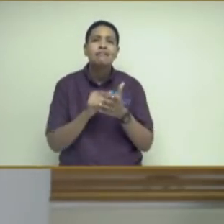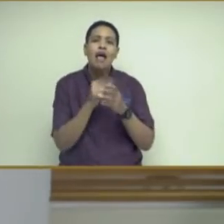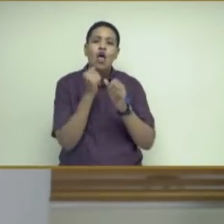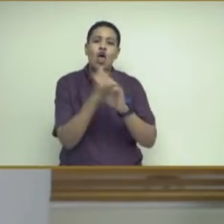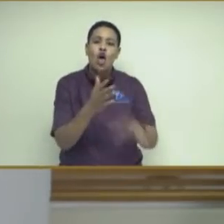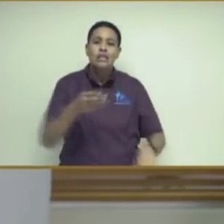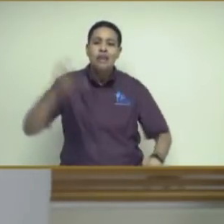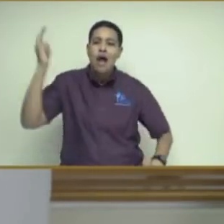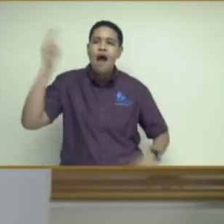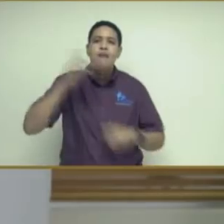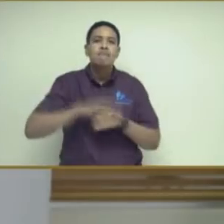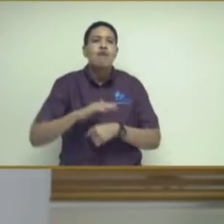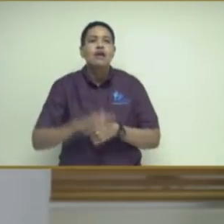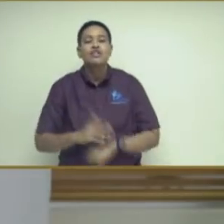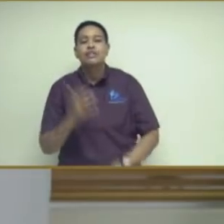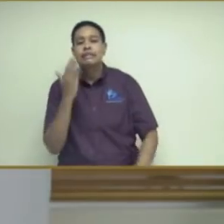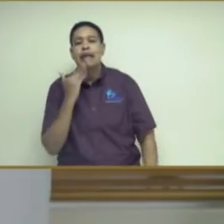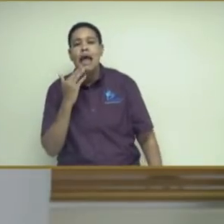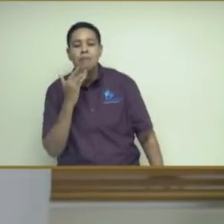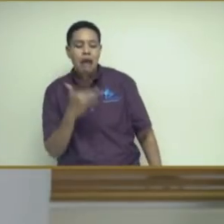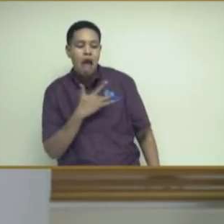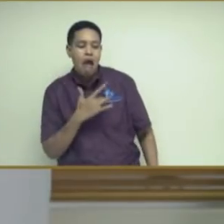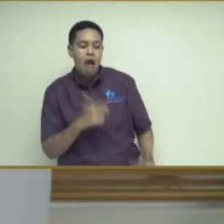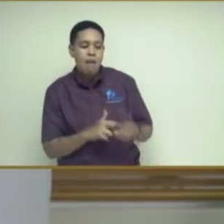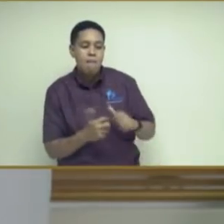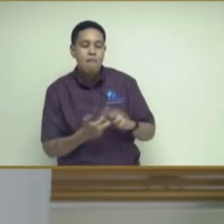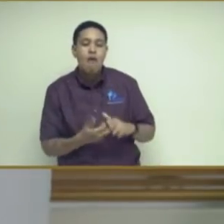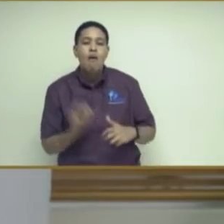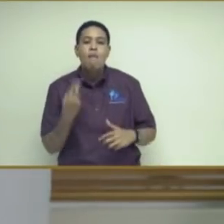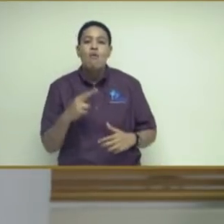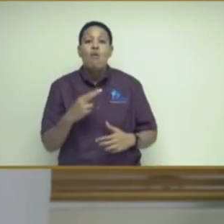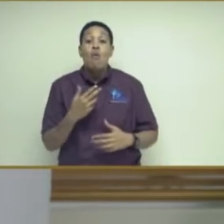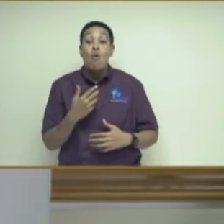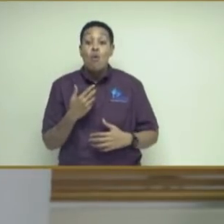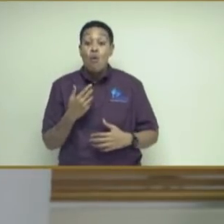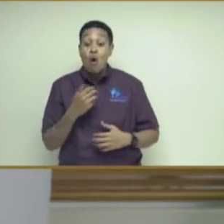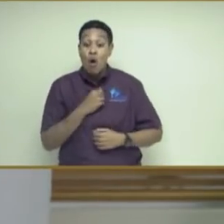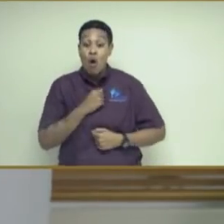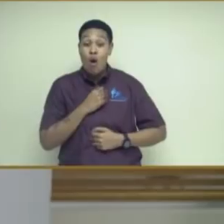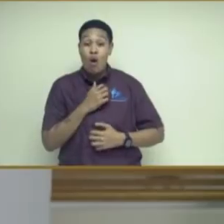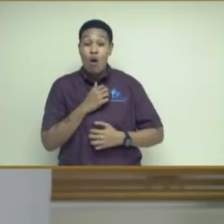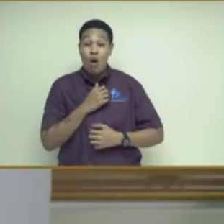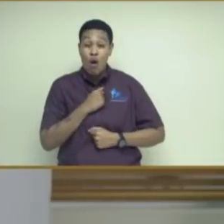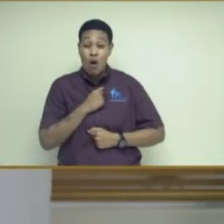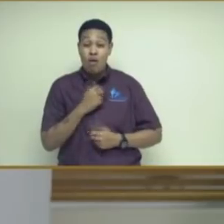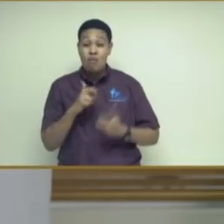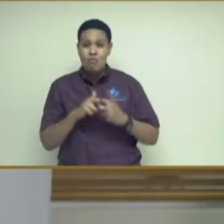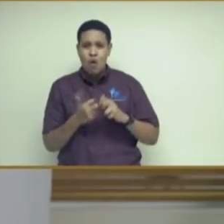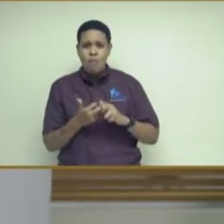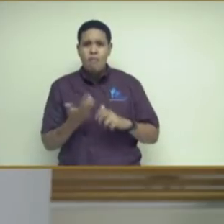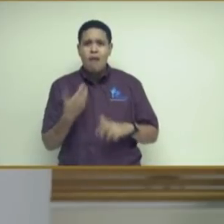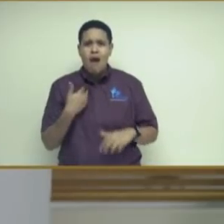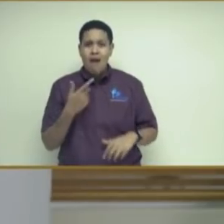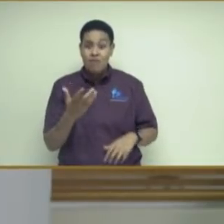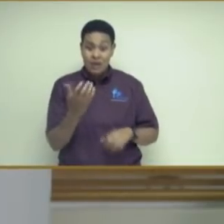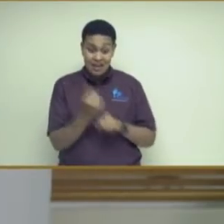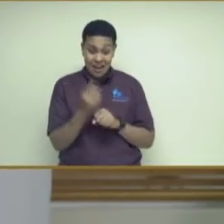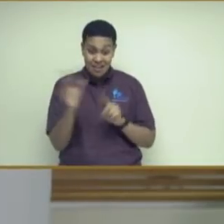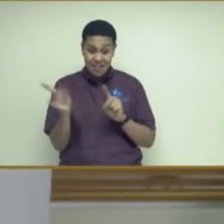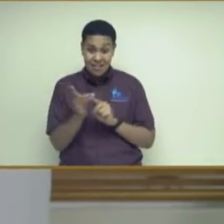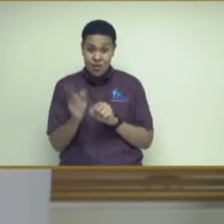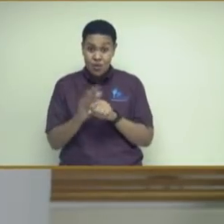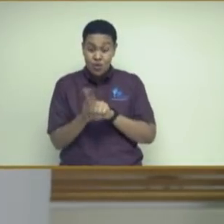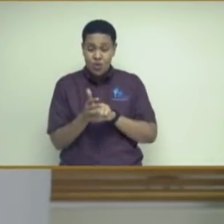diabetes, heart disease or cardiovascular disease, and you get COVID,